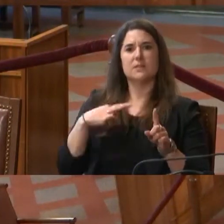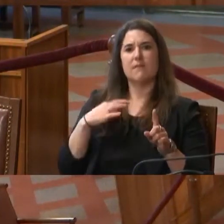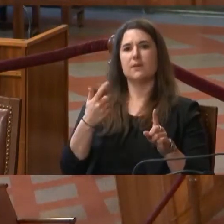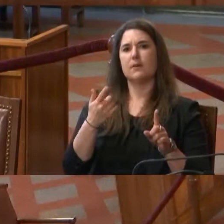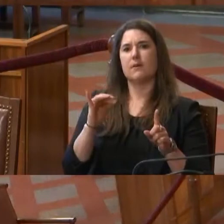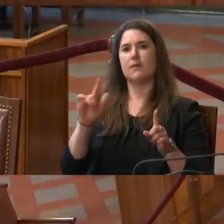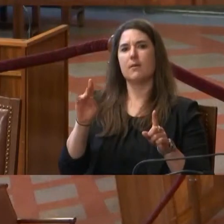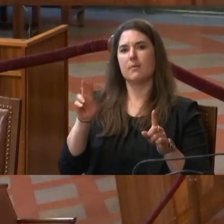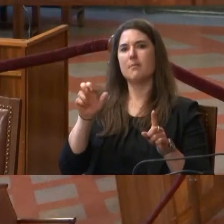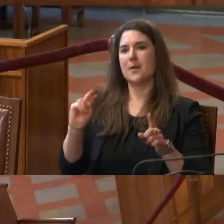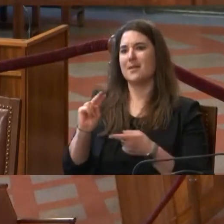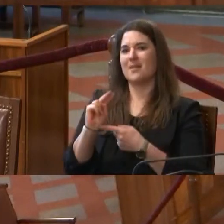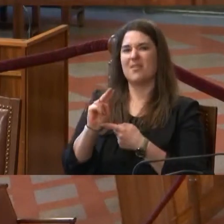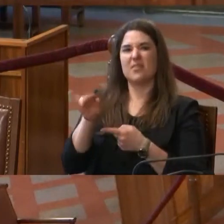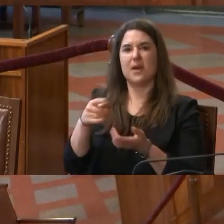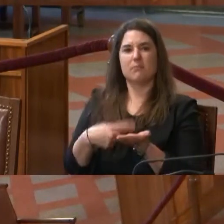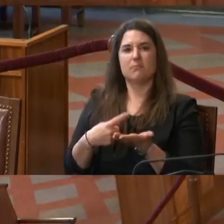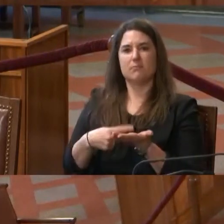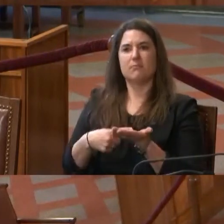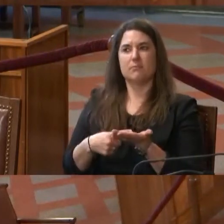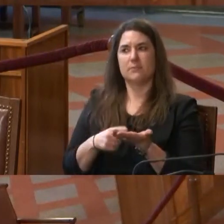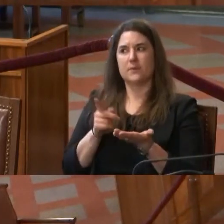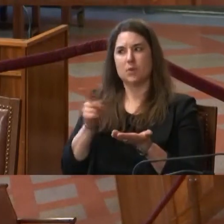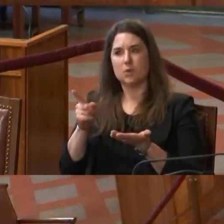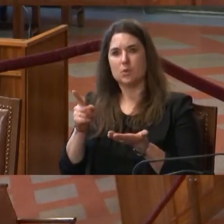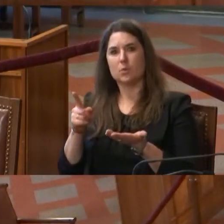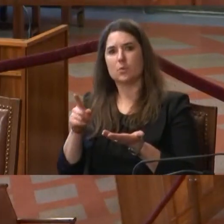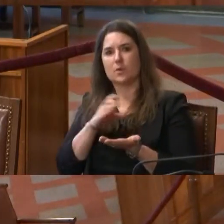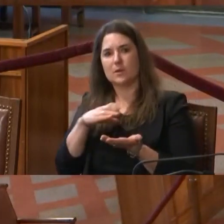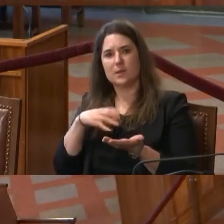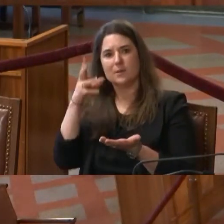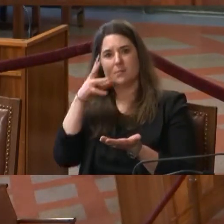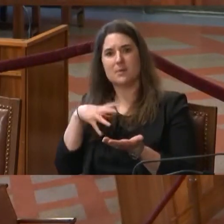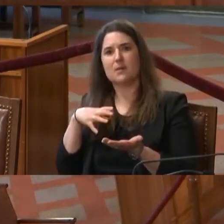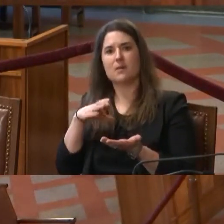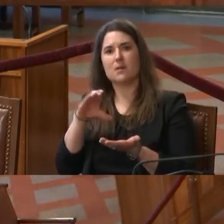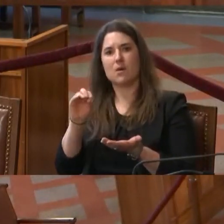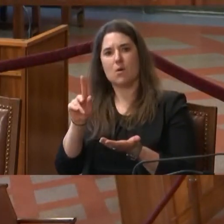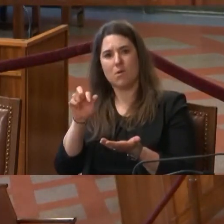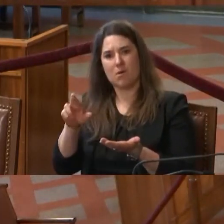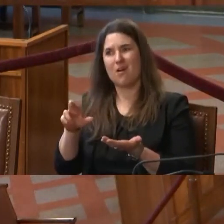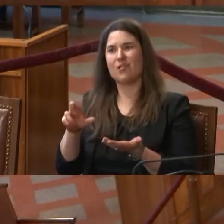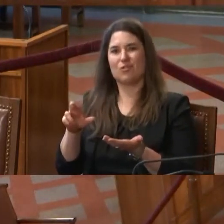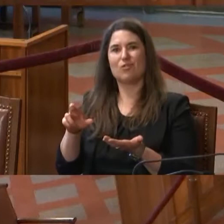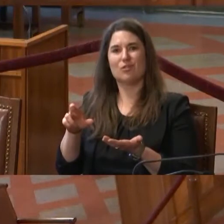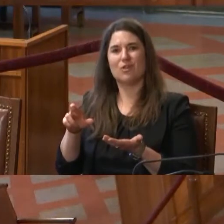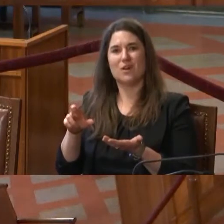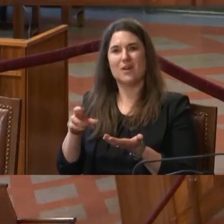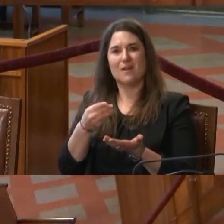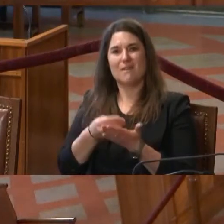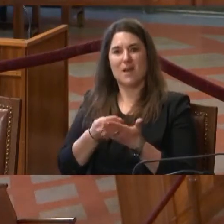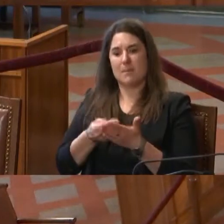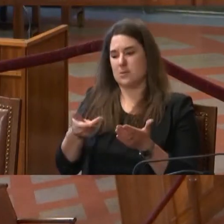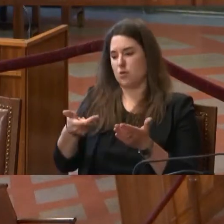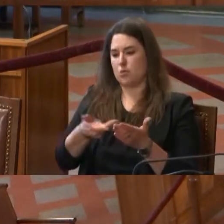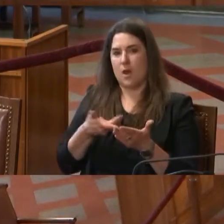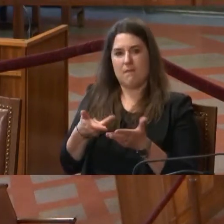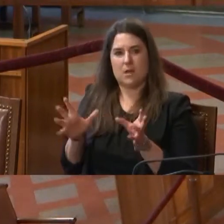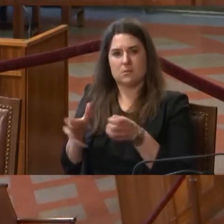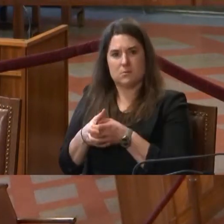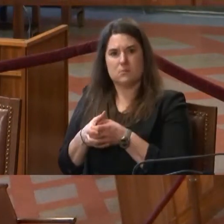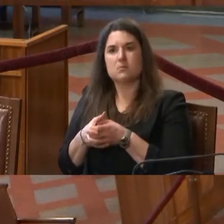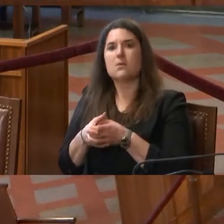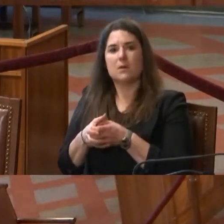and maybe that's a conversation you, Councilman O'Connor, since he chairs public safety, and your finance, maybe the three of us can have